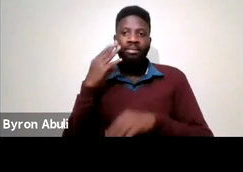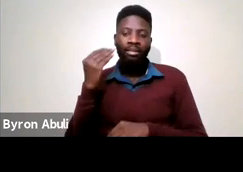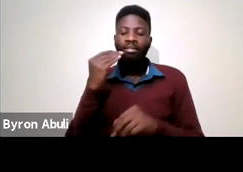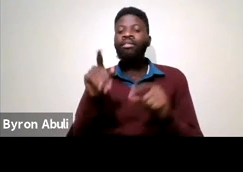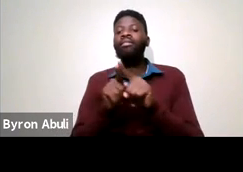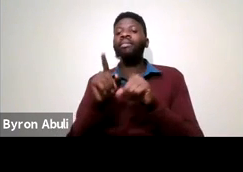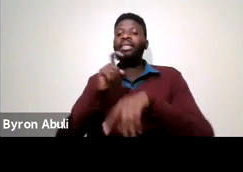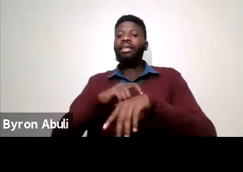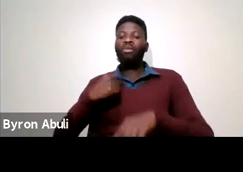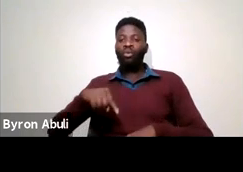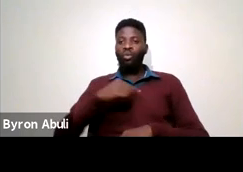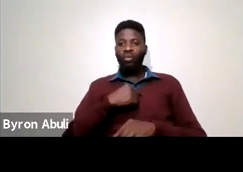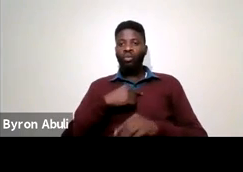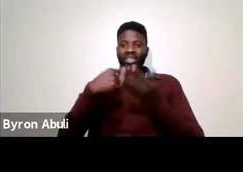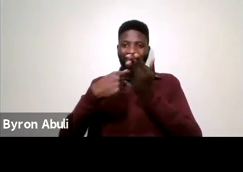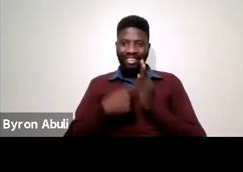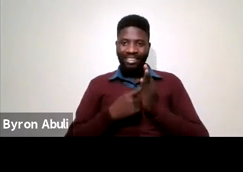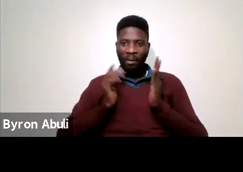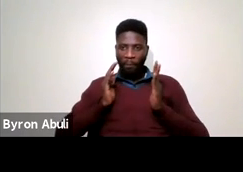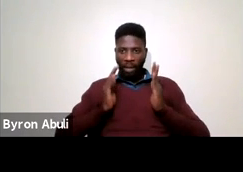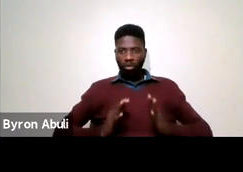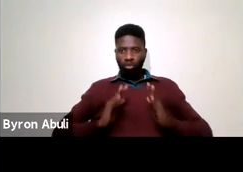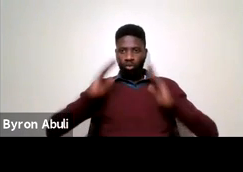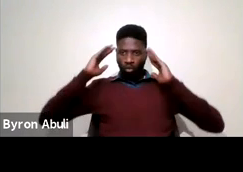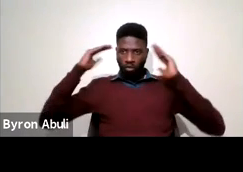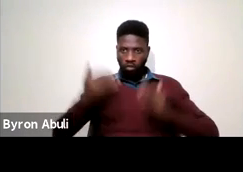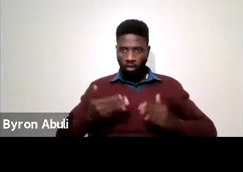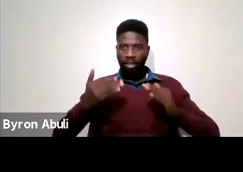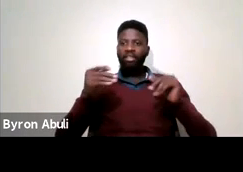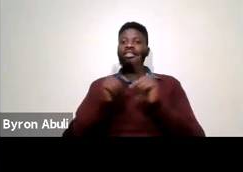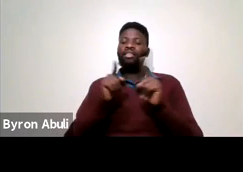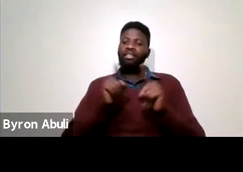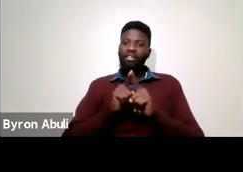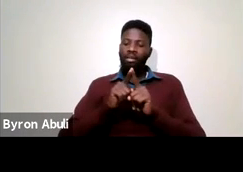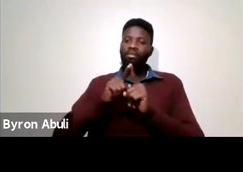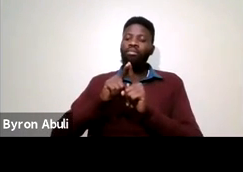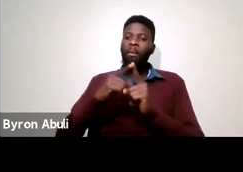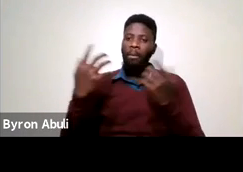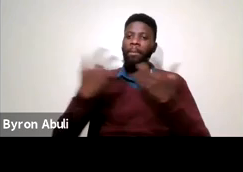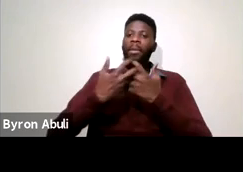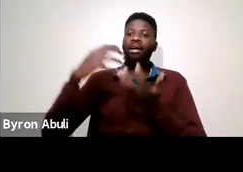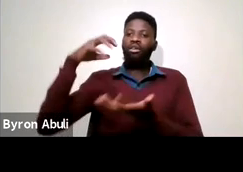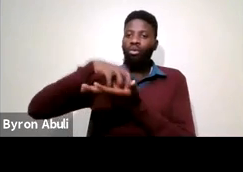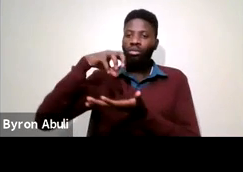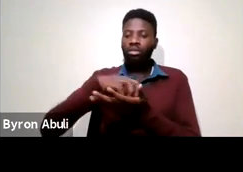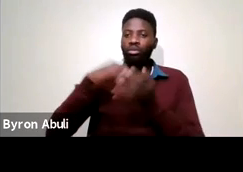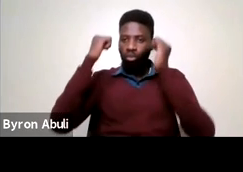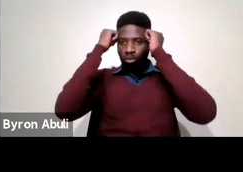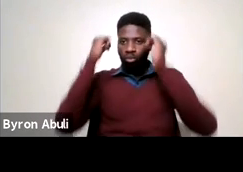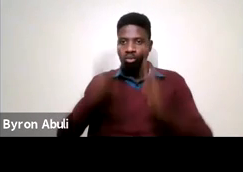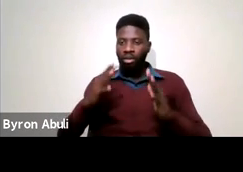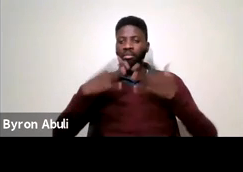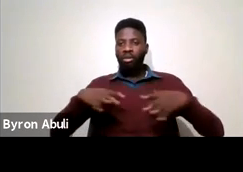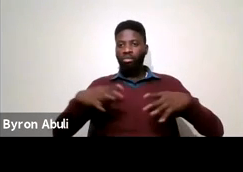as we personalize this conversation and as we put it into context of students or young guys and gayettes graduating